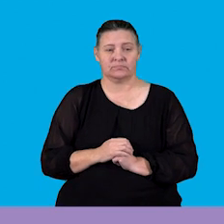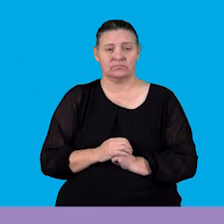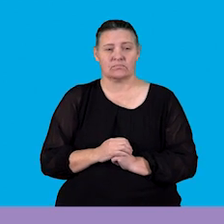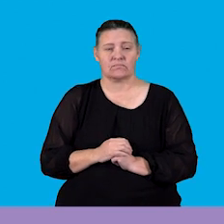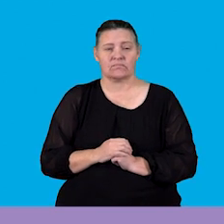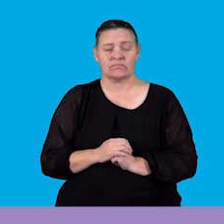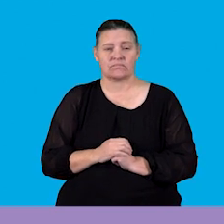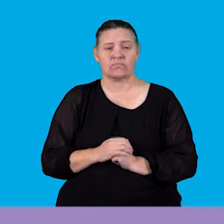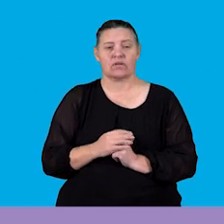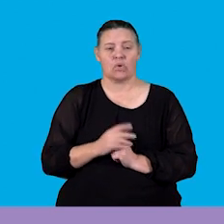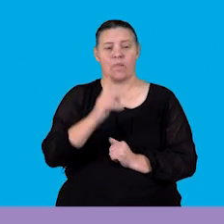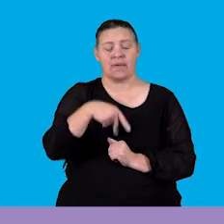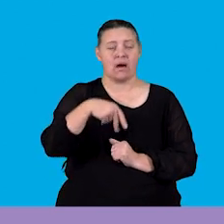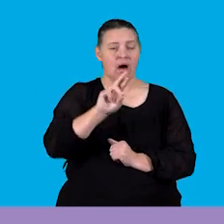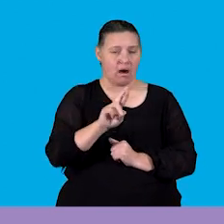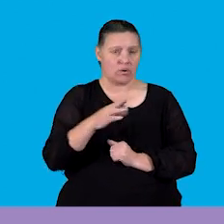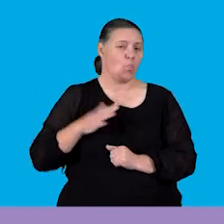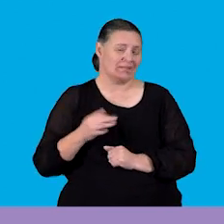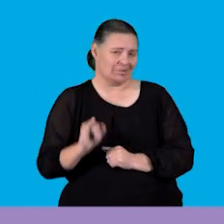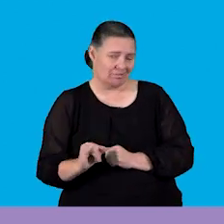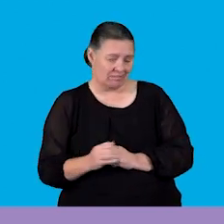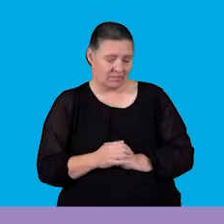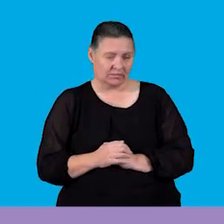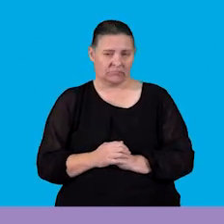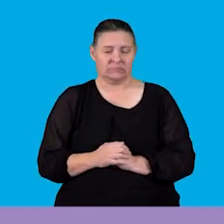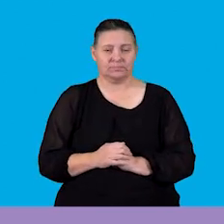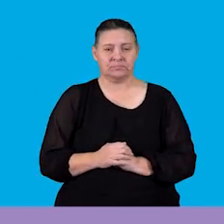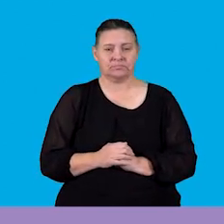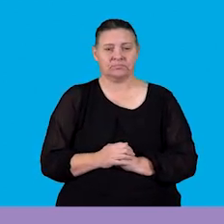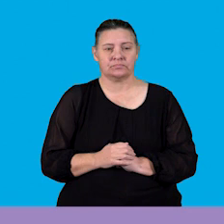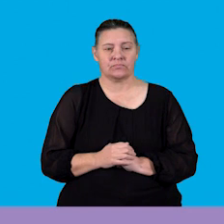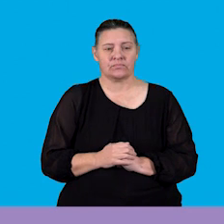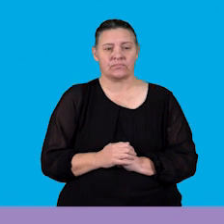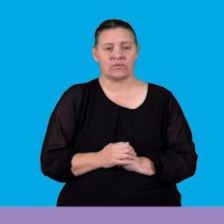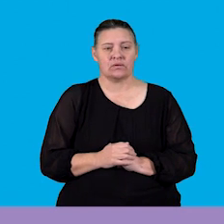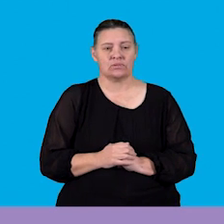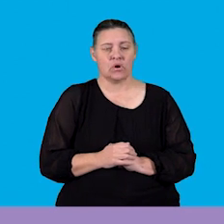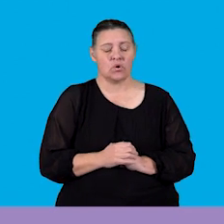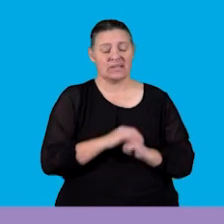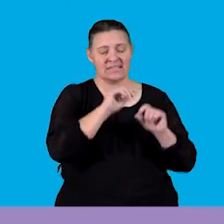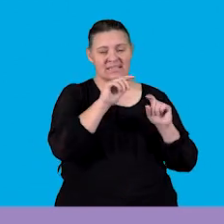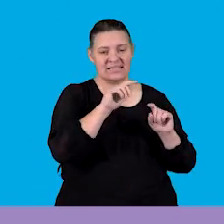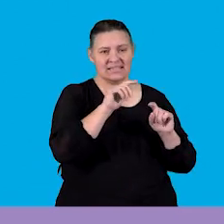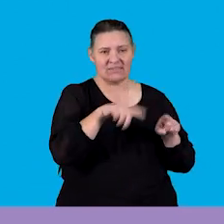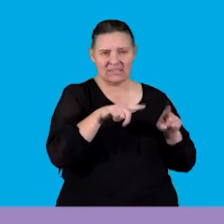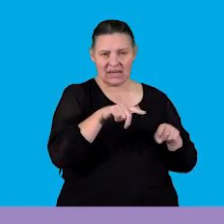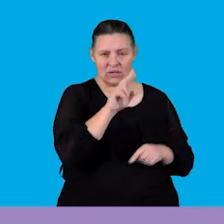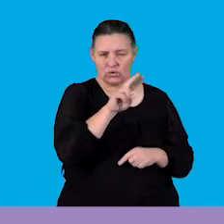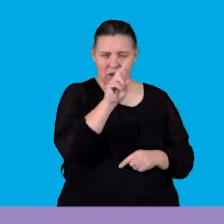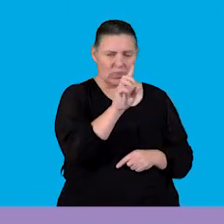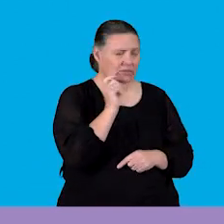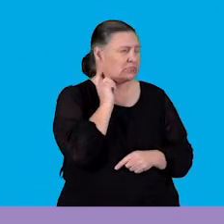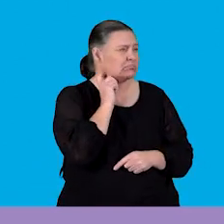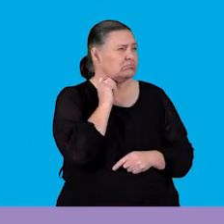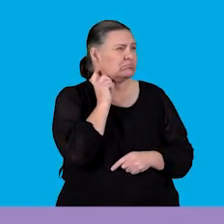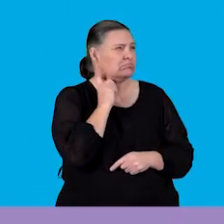squared. And we have now our PR squared. So what is 17